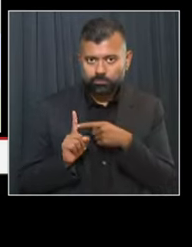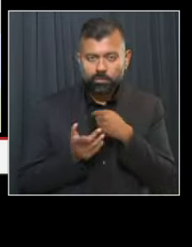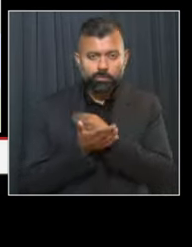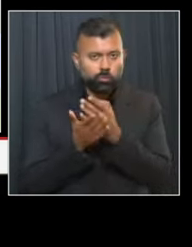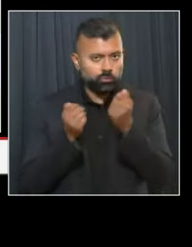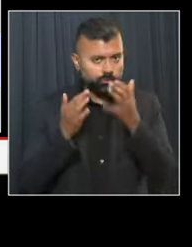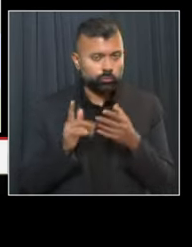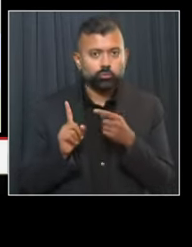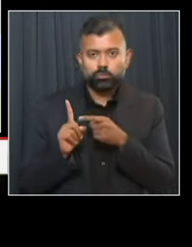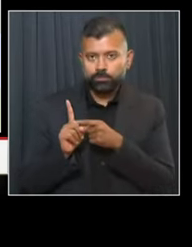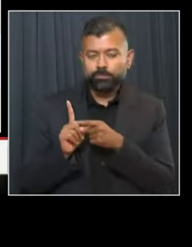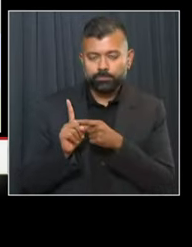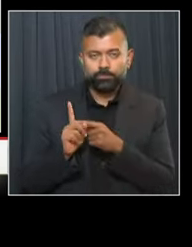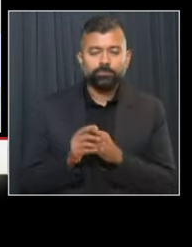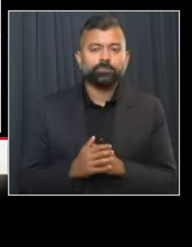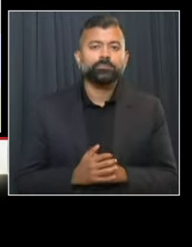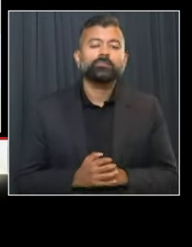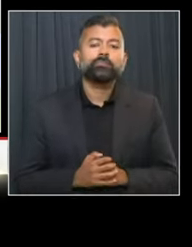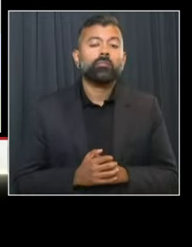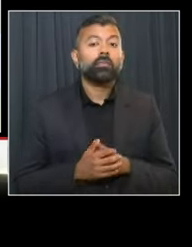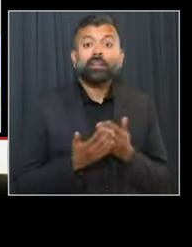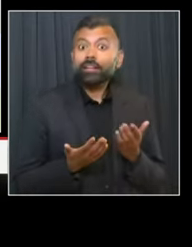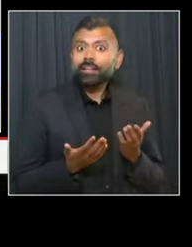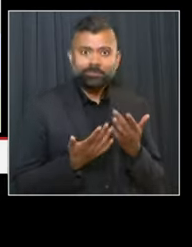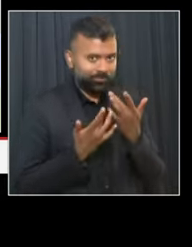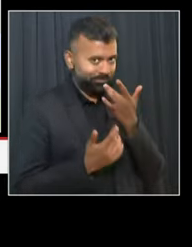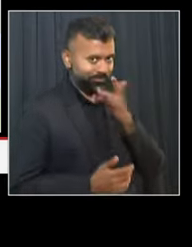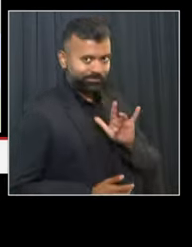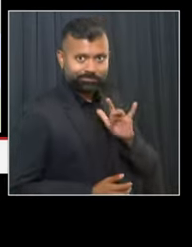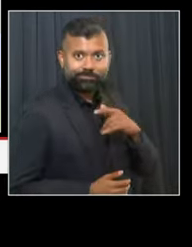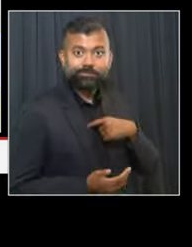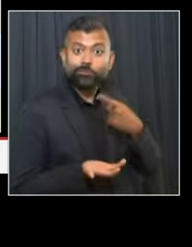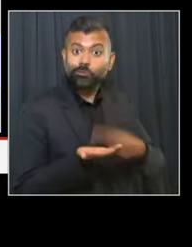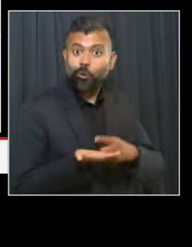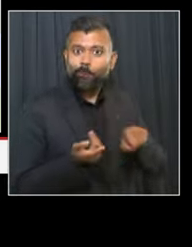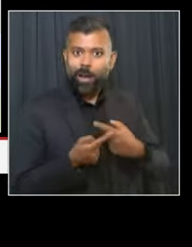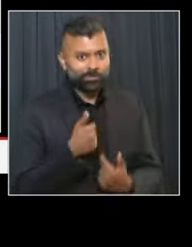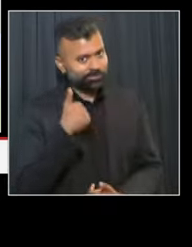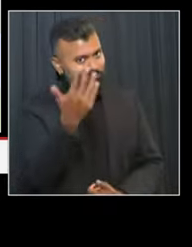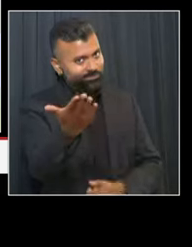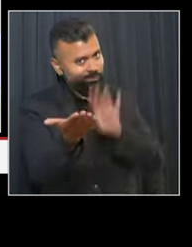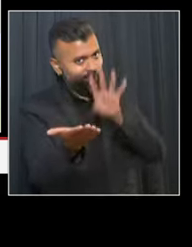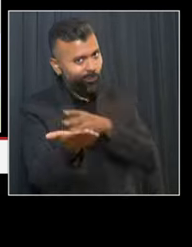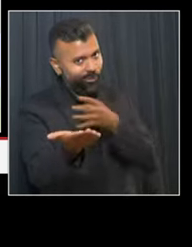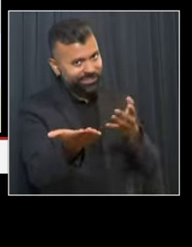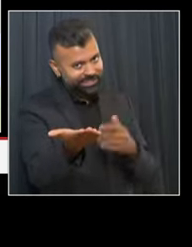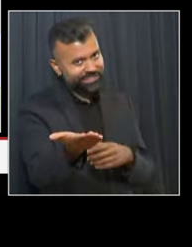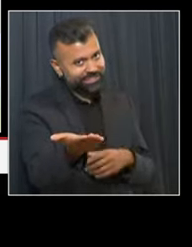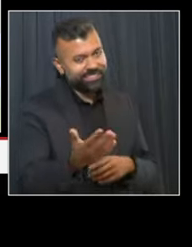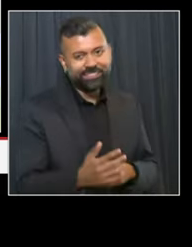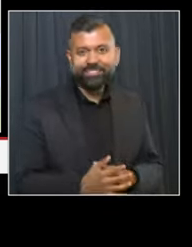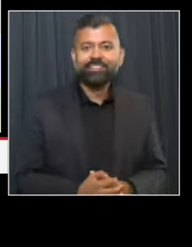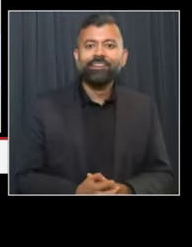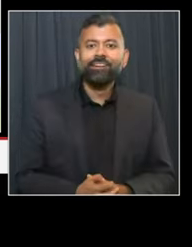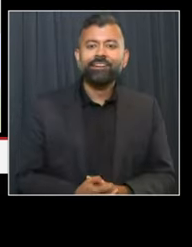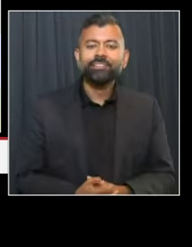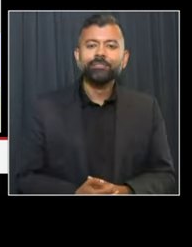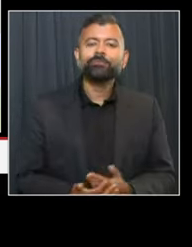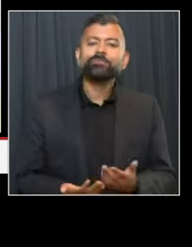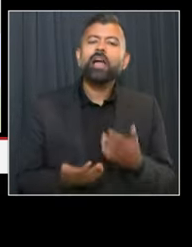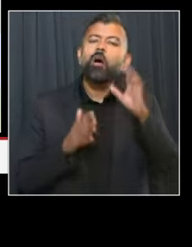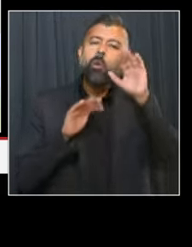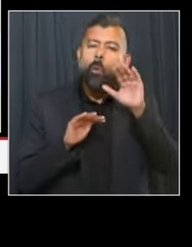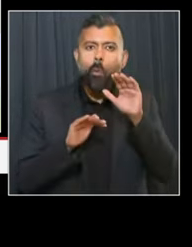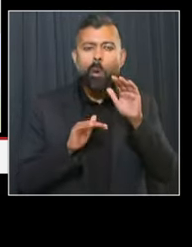you, but that really walks through all of the different steps and considerations we had to make along the way to figure